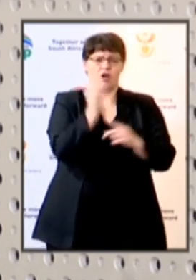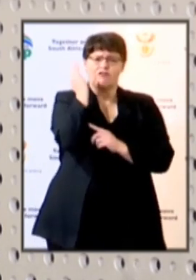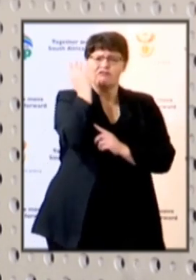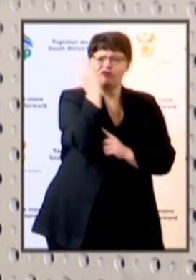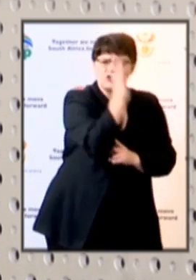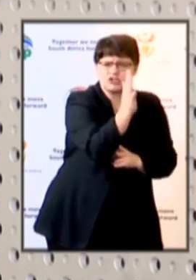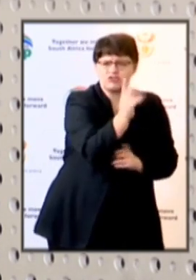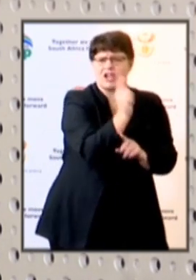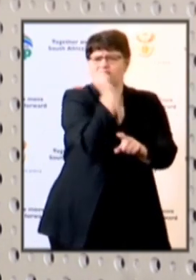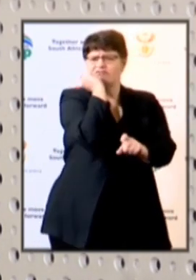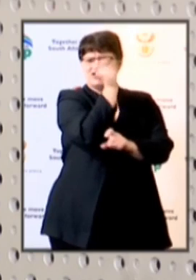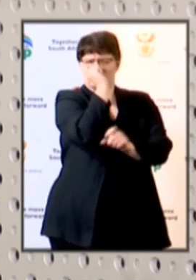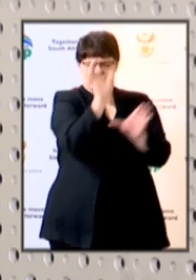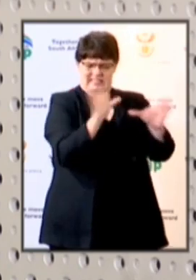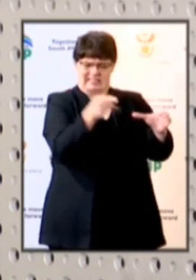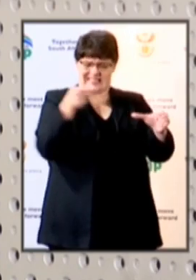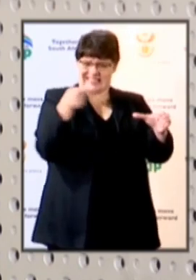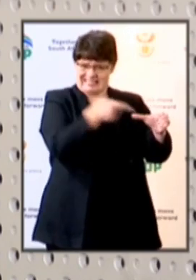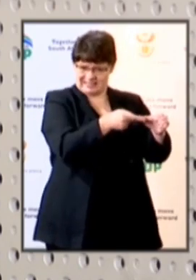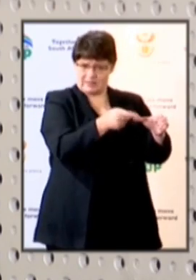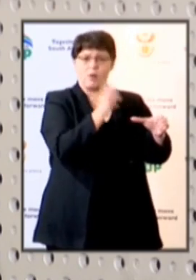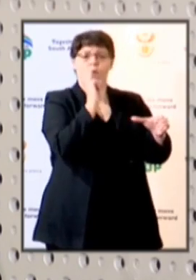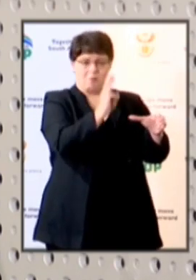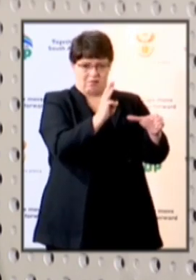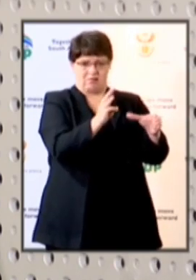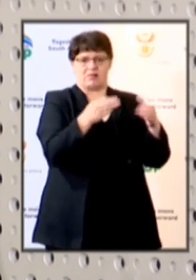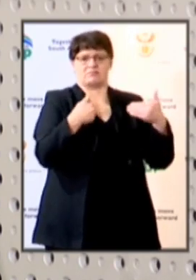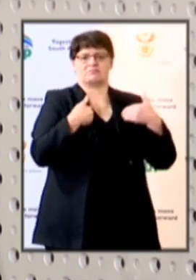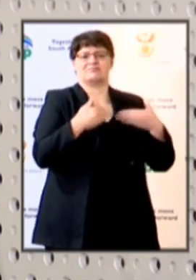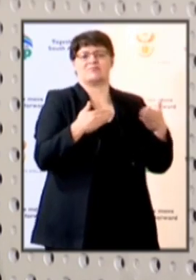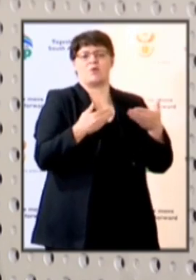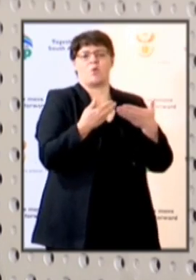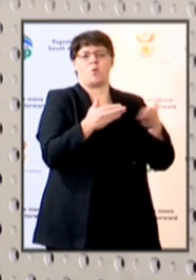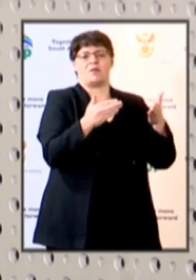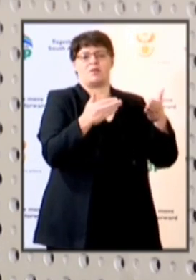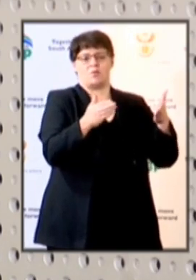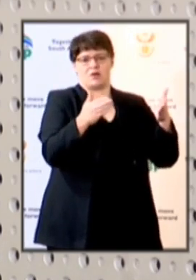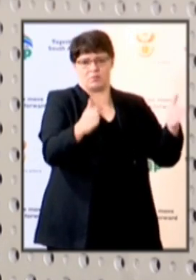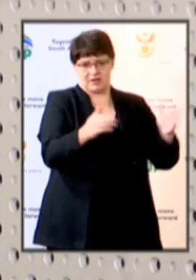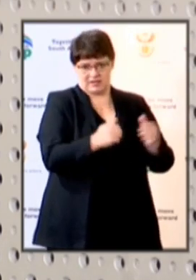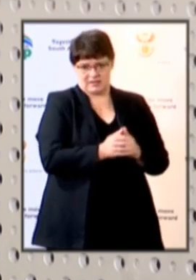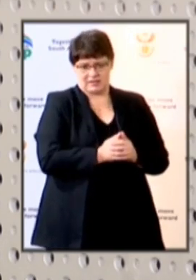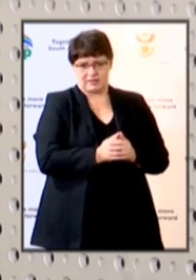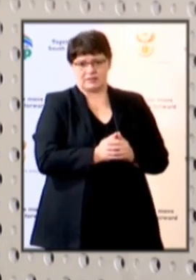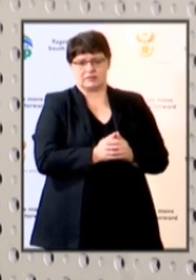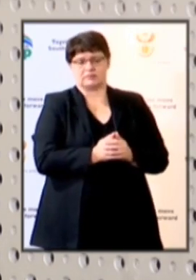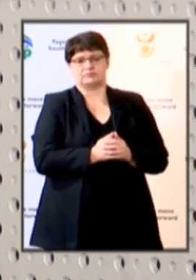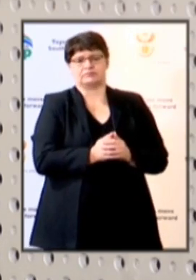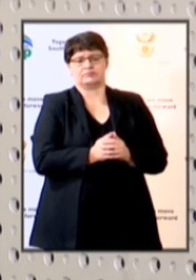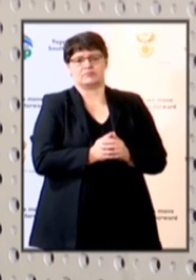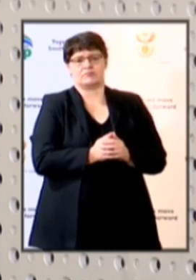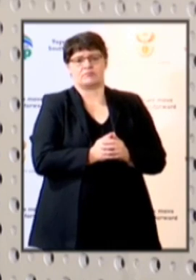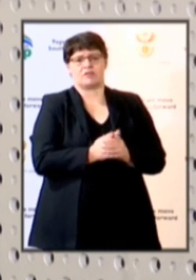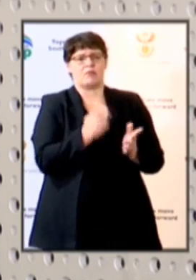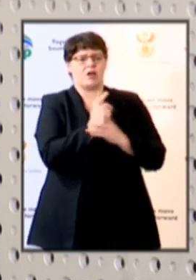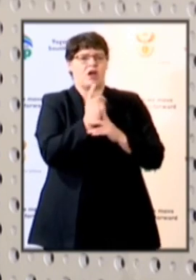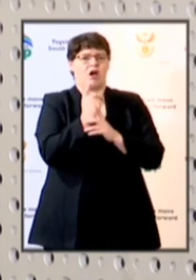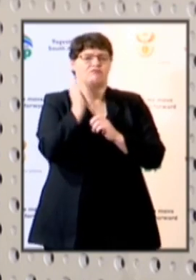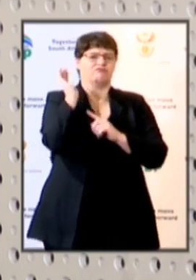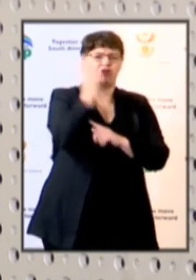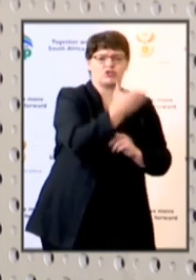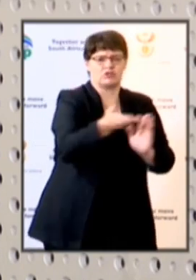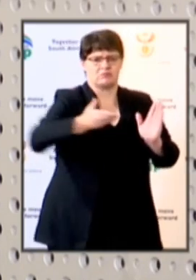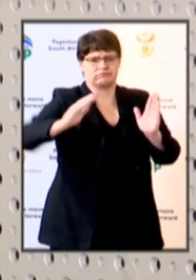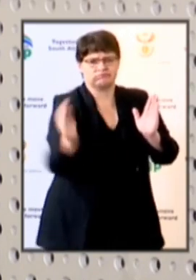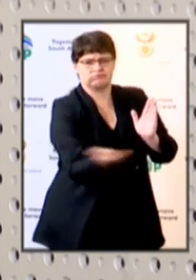that whole sector will begin to reopen, because that now will include logging and forestry,